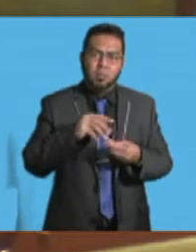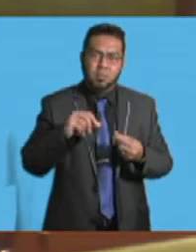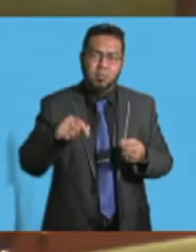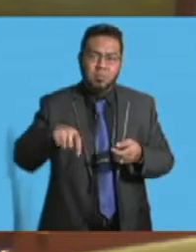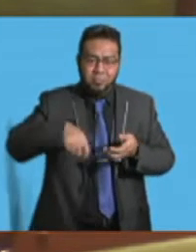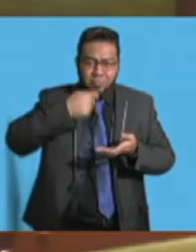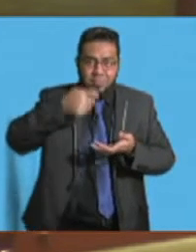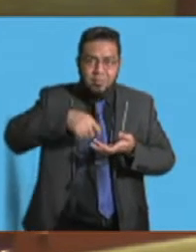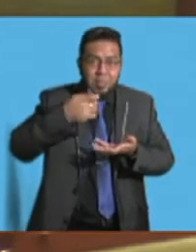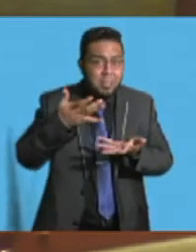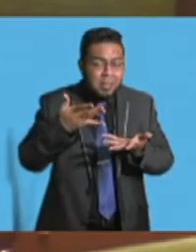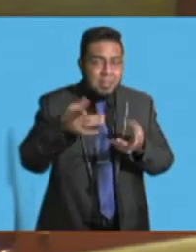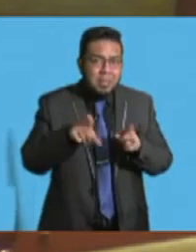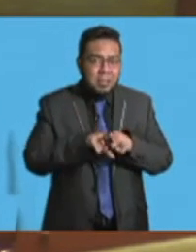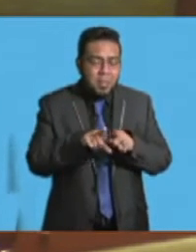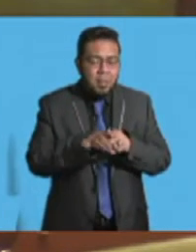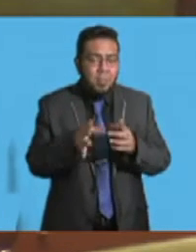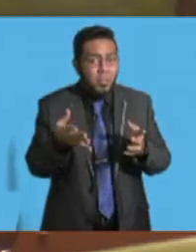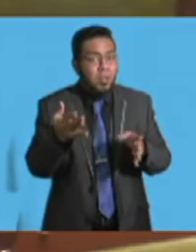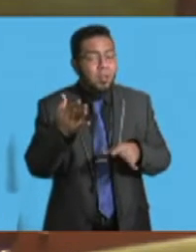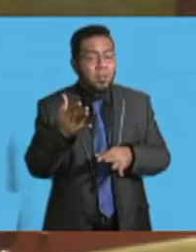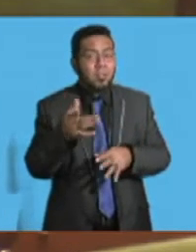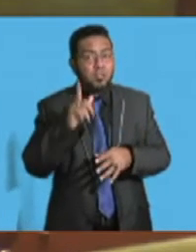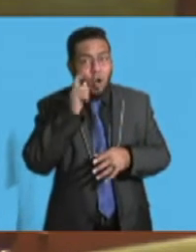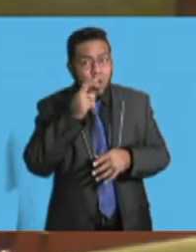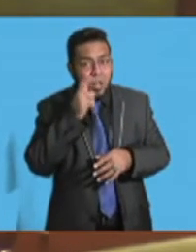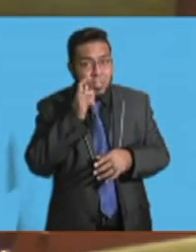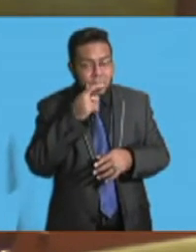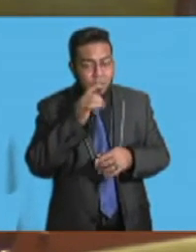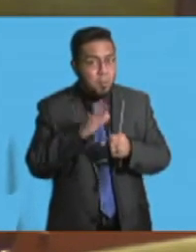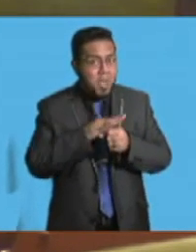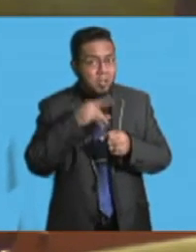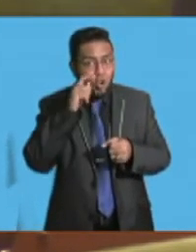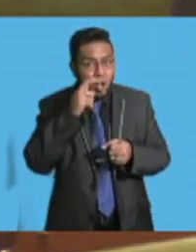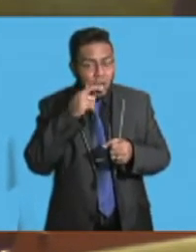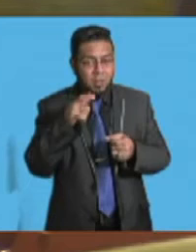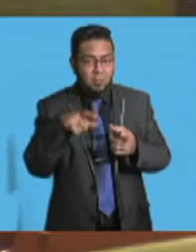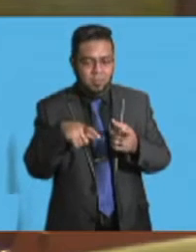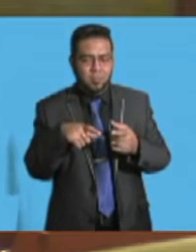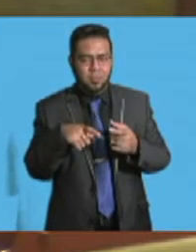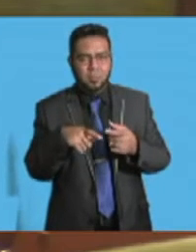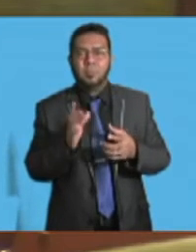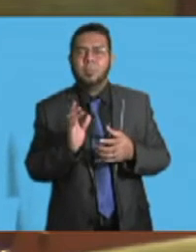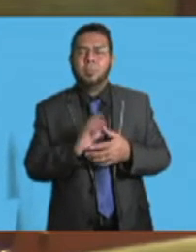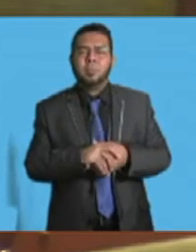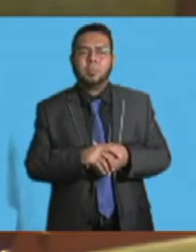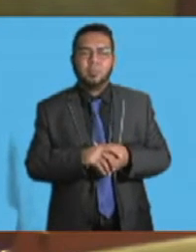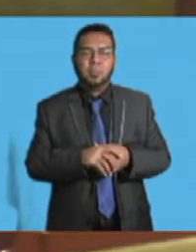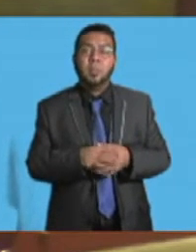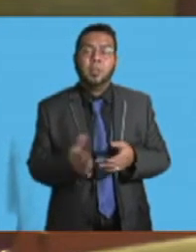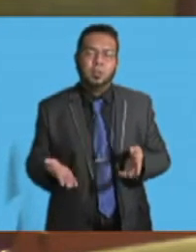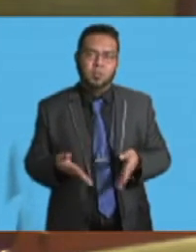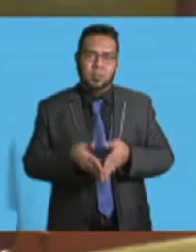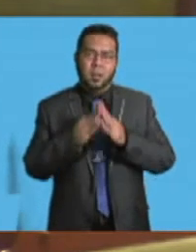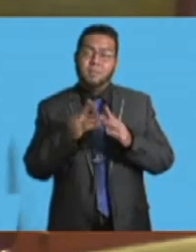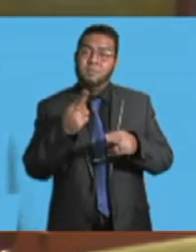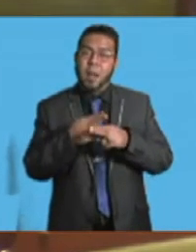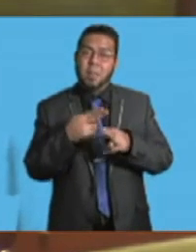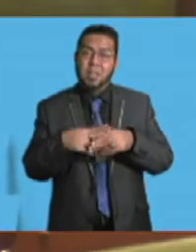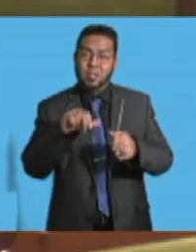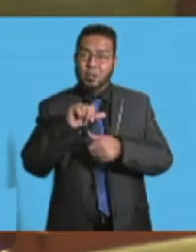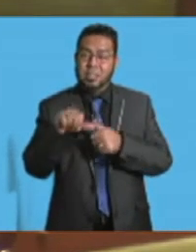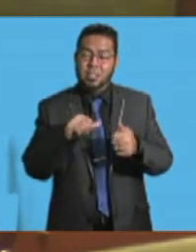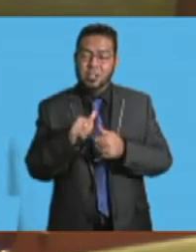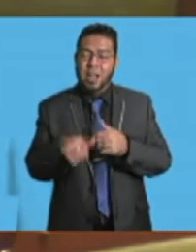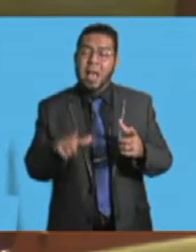cocoa and the government boutique chocolate. The scope of implementation will include setting up of farmers association,